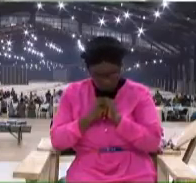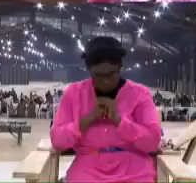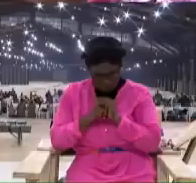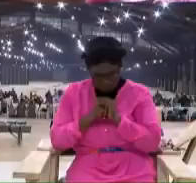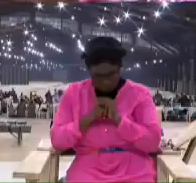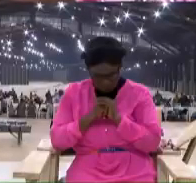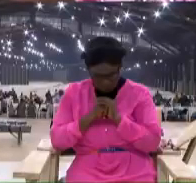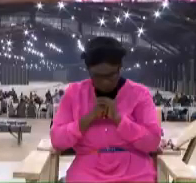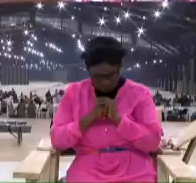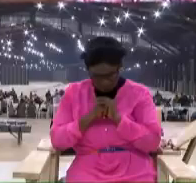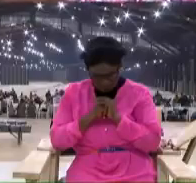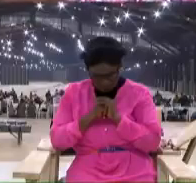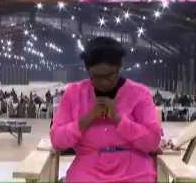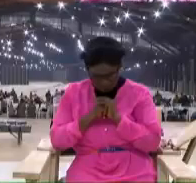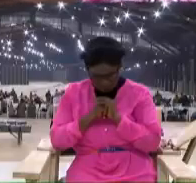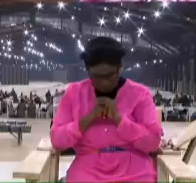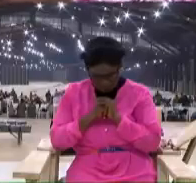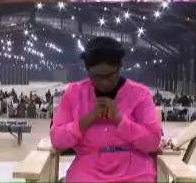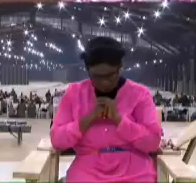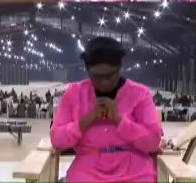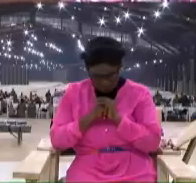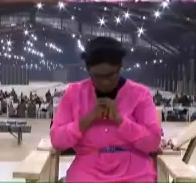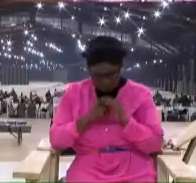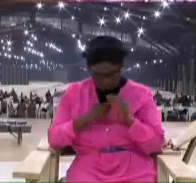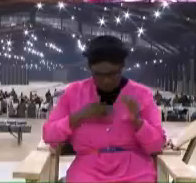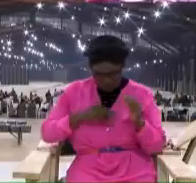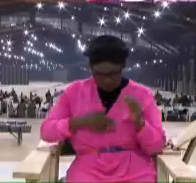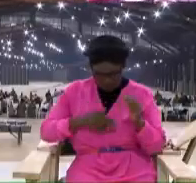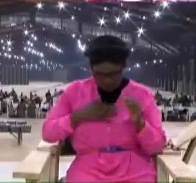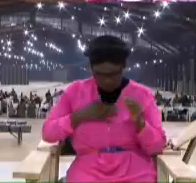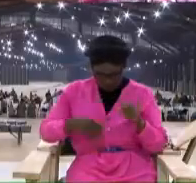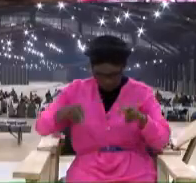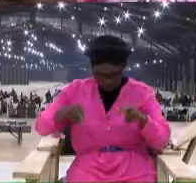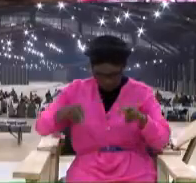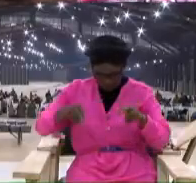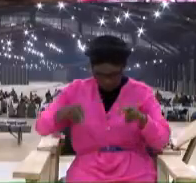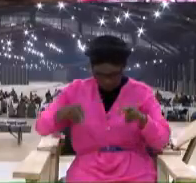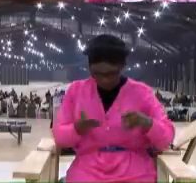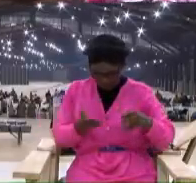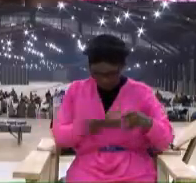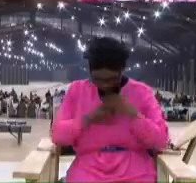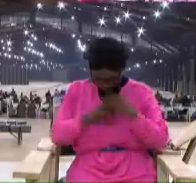name. Please accept our worship in Jesus' name.